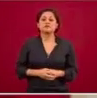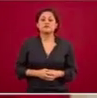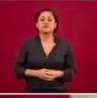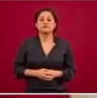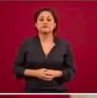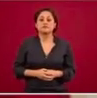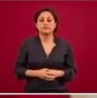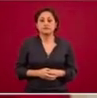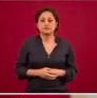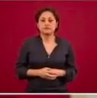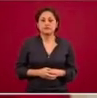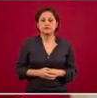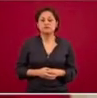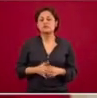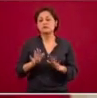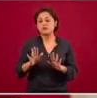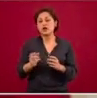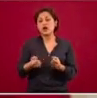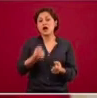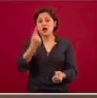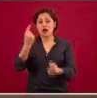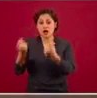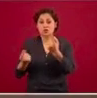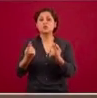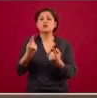We have some